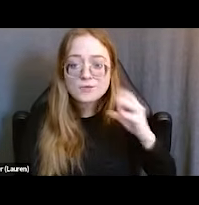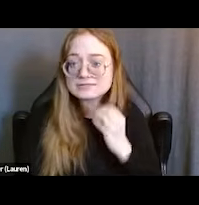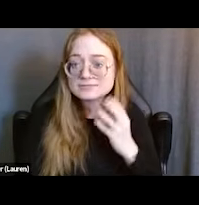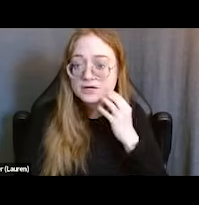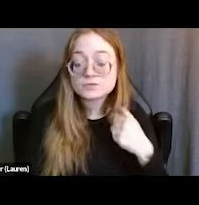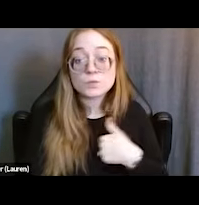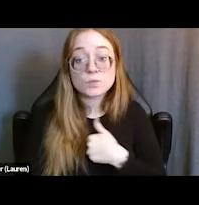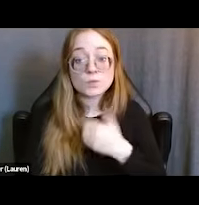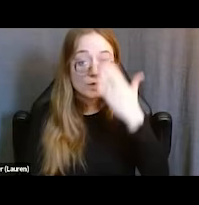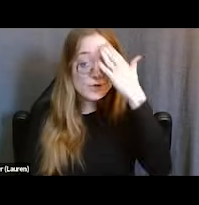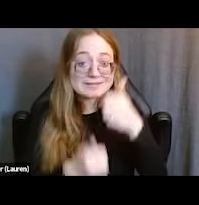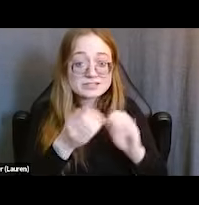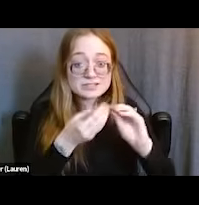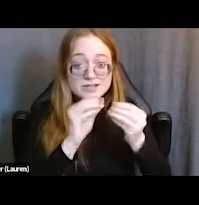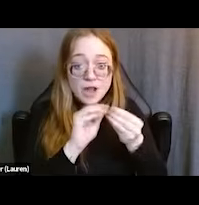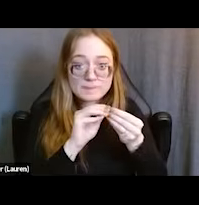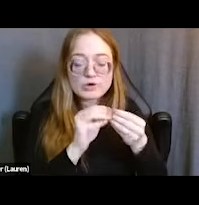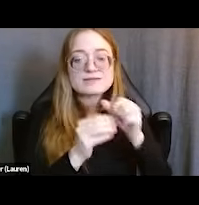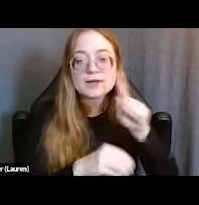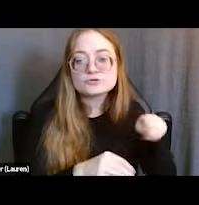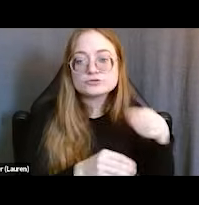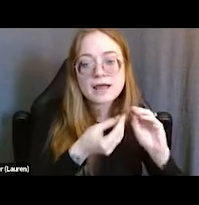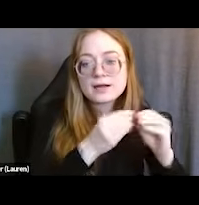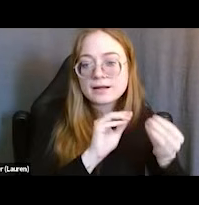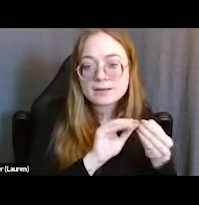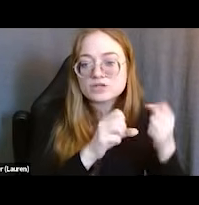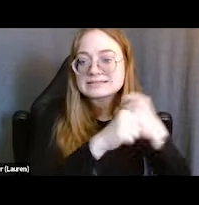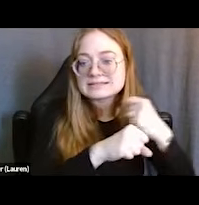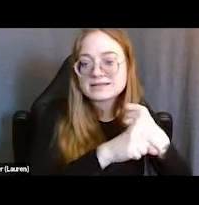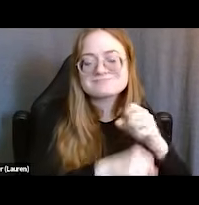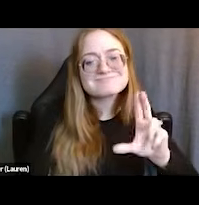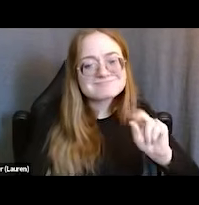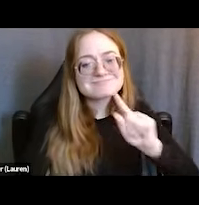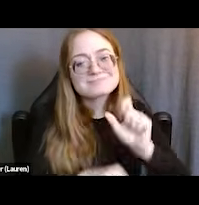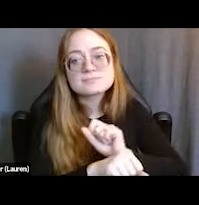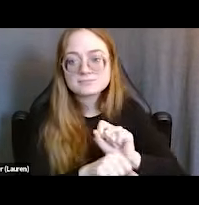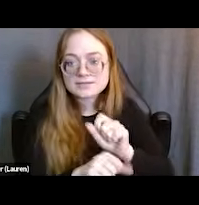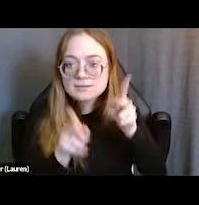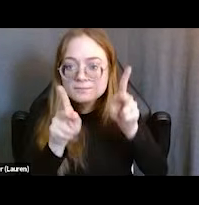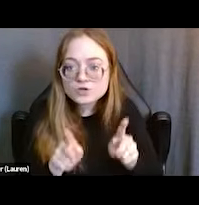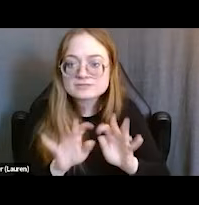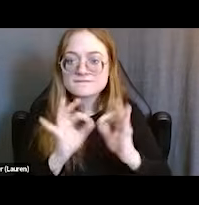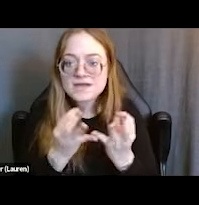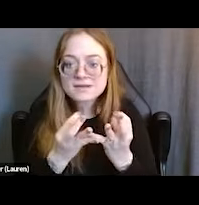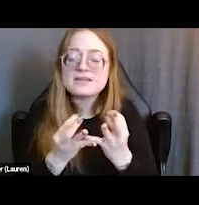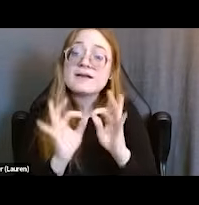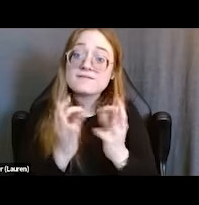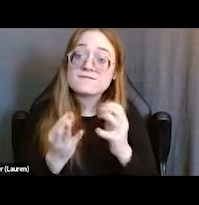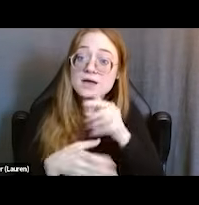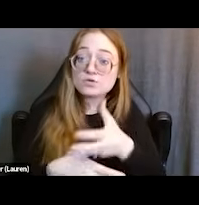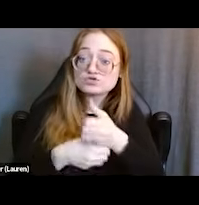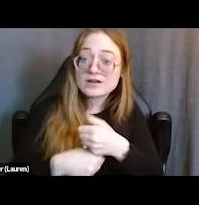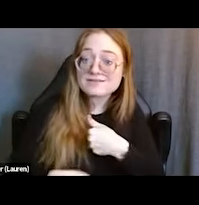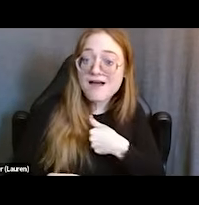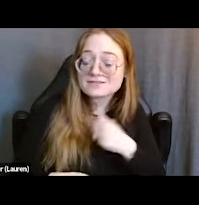these numbers is a family, a youth that is trusting us for help and for support.